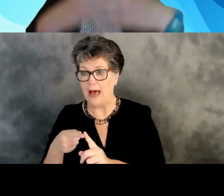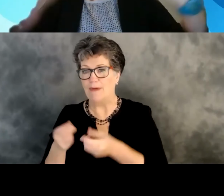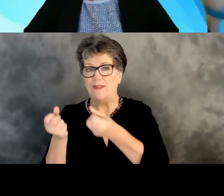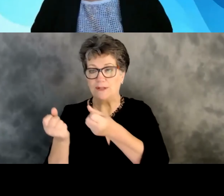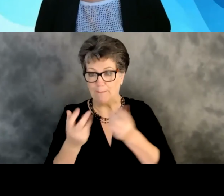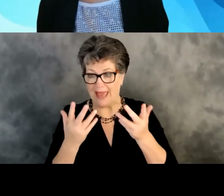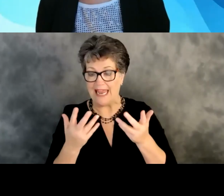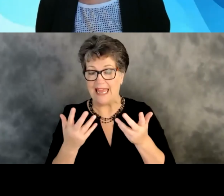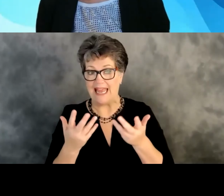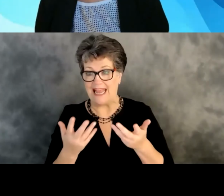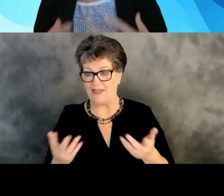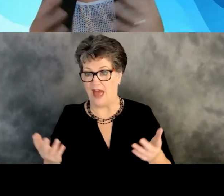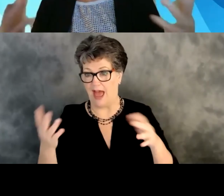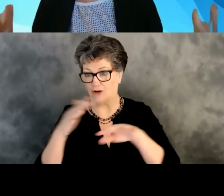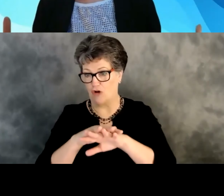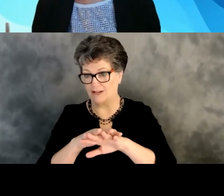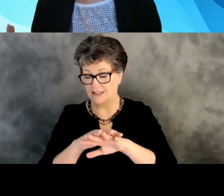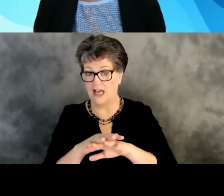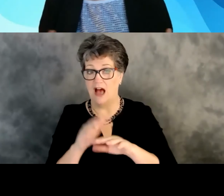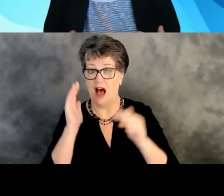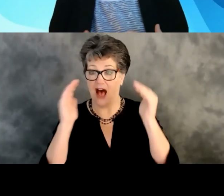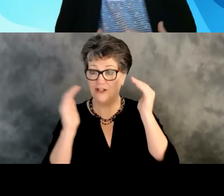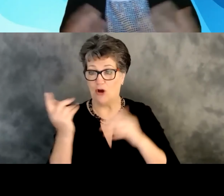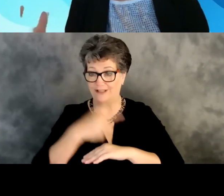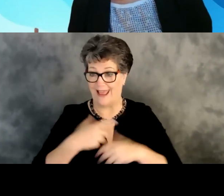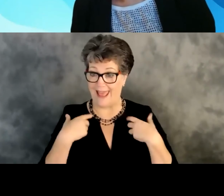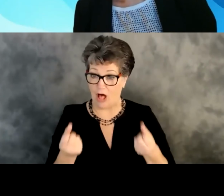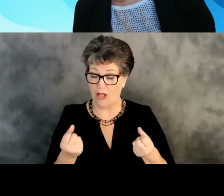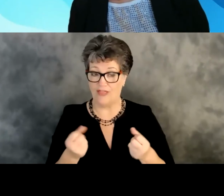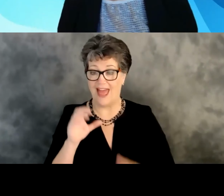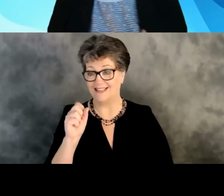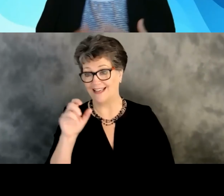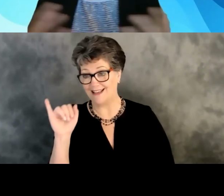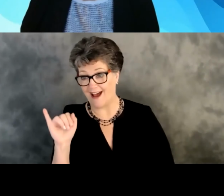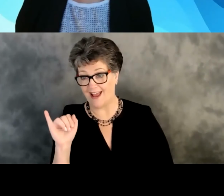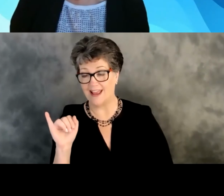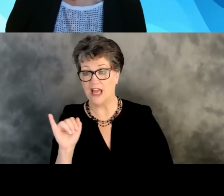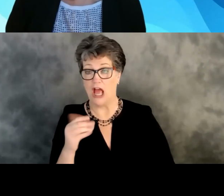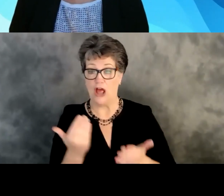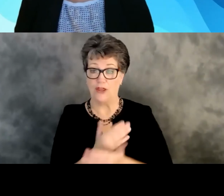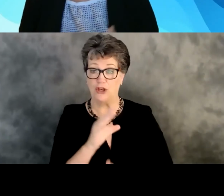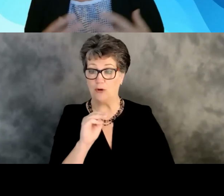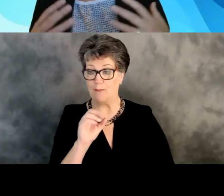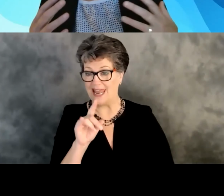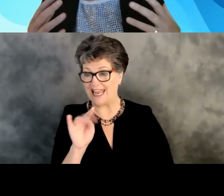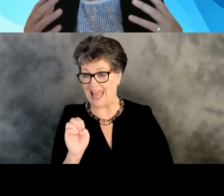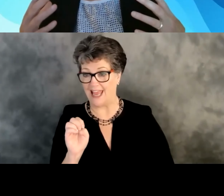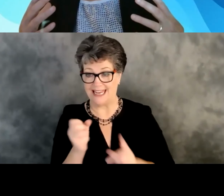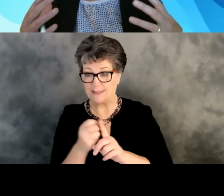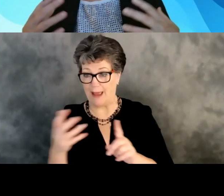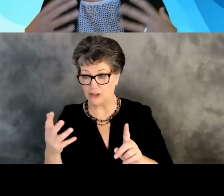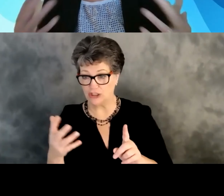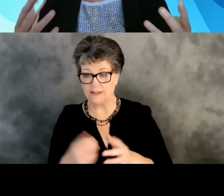many that cross both. Adult Day Health, SSI, the new Medicaid expansion.